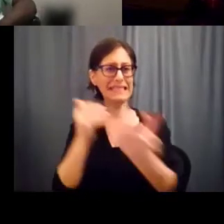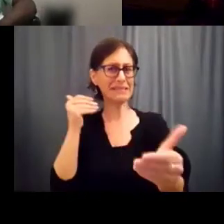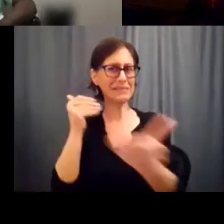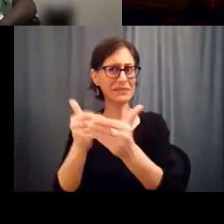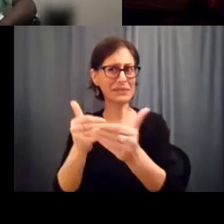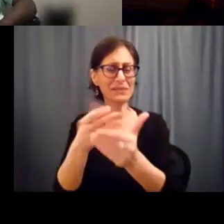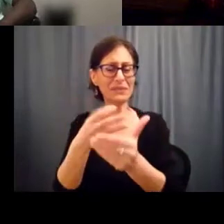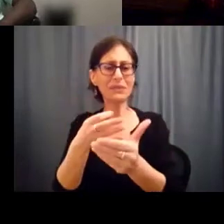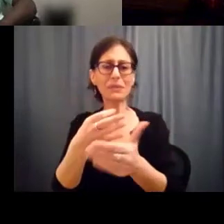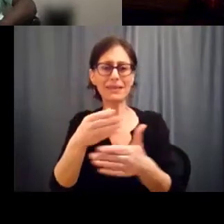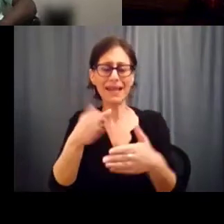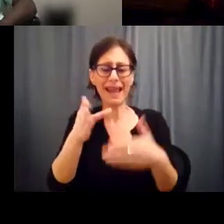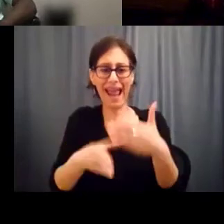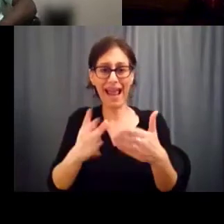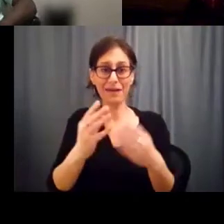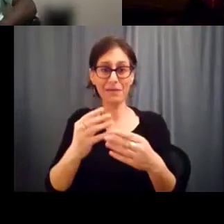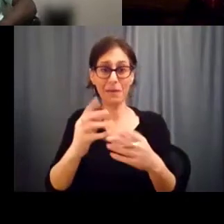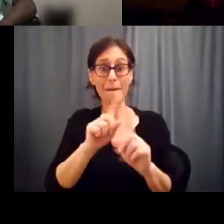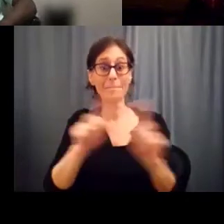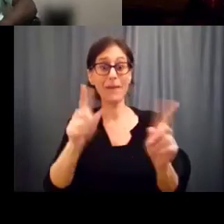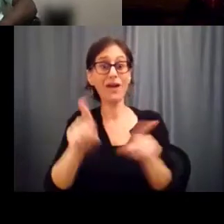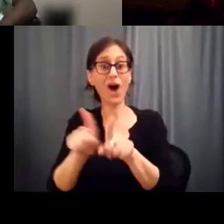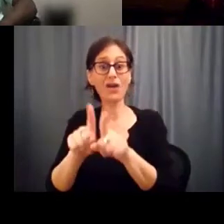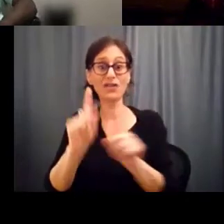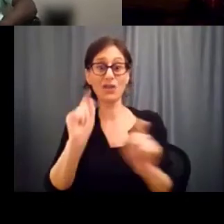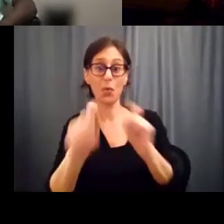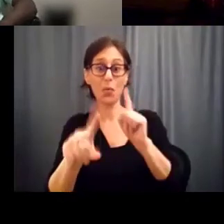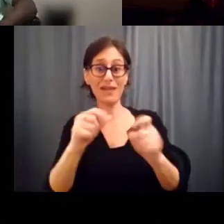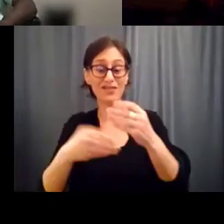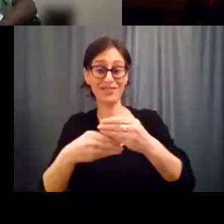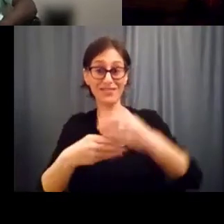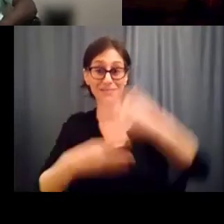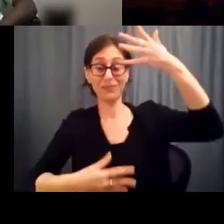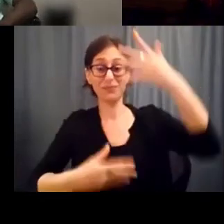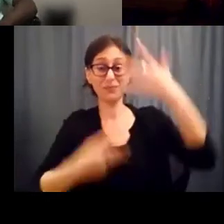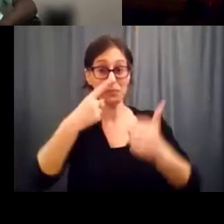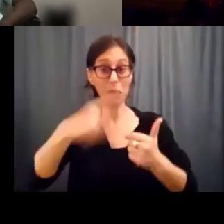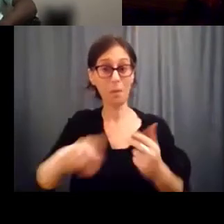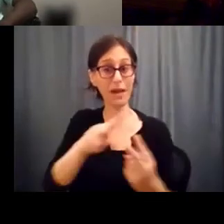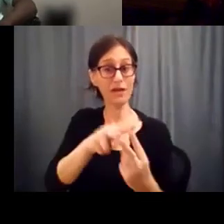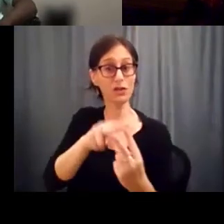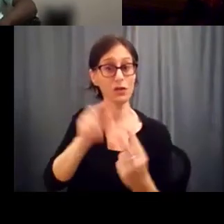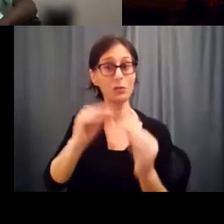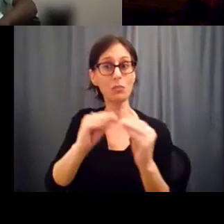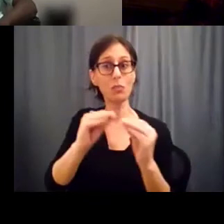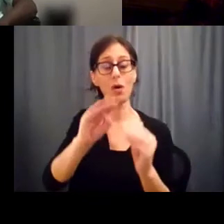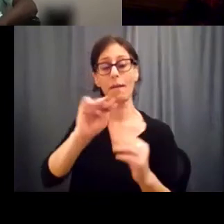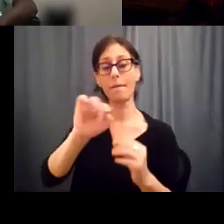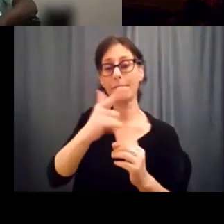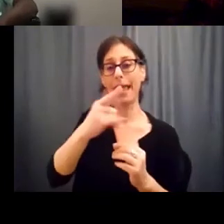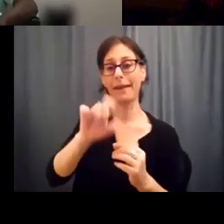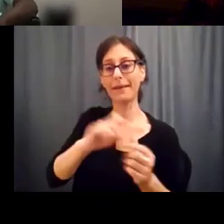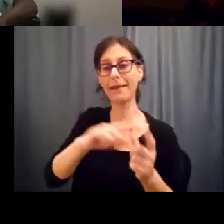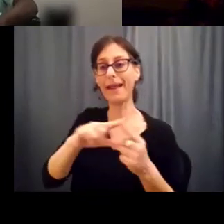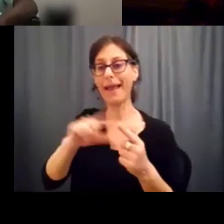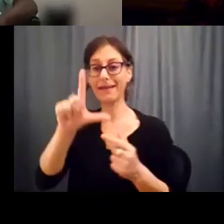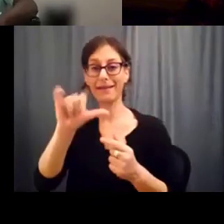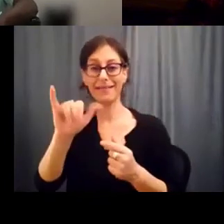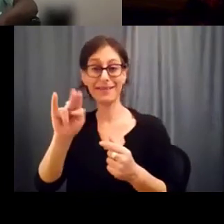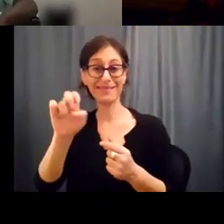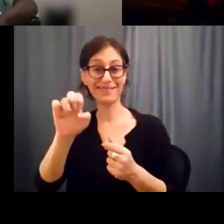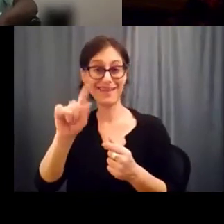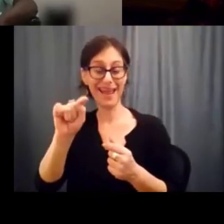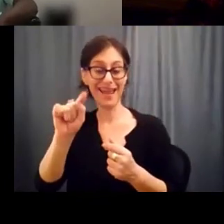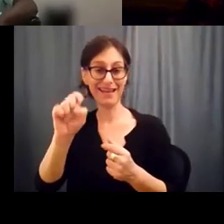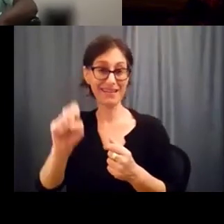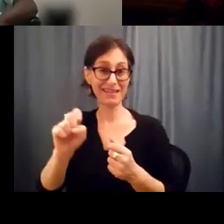We actually all of a sudden the questions are lining up. We have two more questions we'd love to squeeze in, one from Maggie and one from Lynette, and then we are going to ask you, Robin,